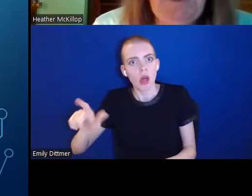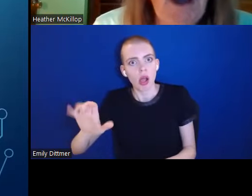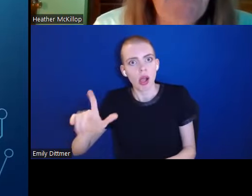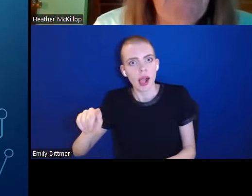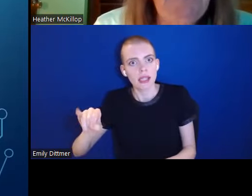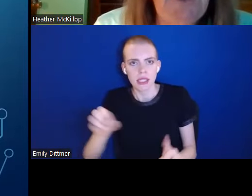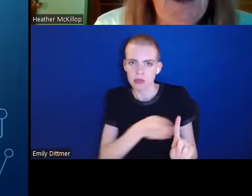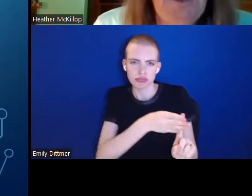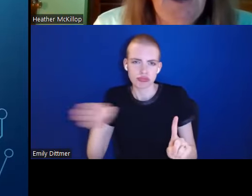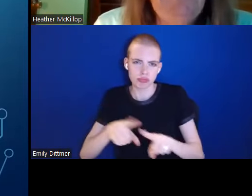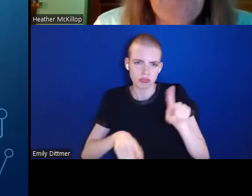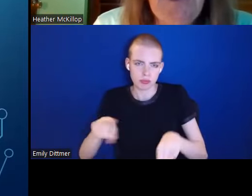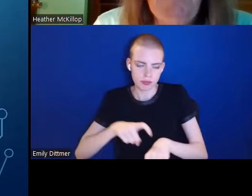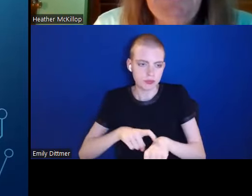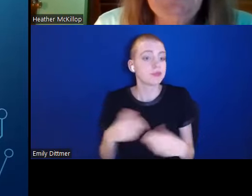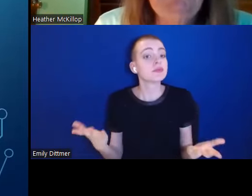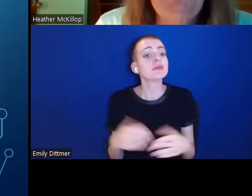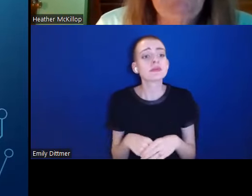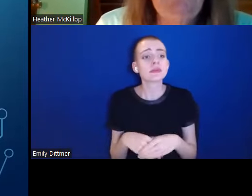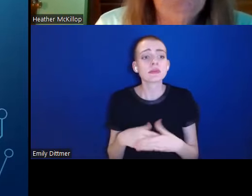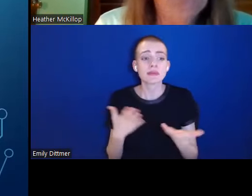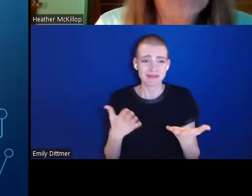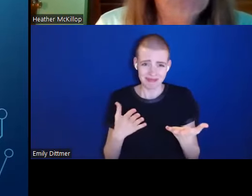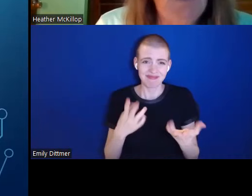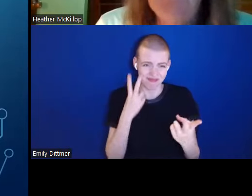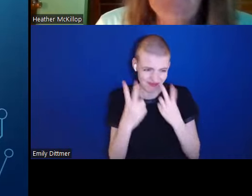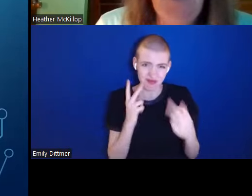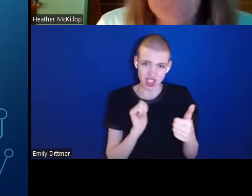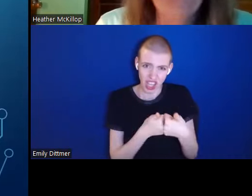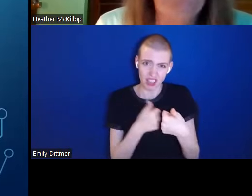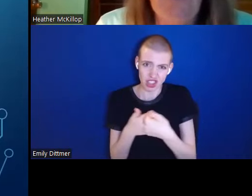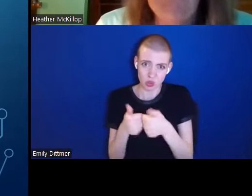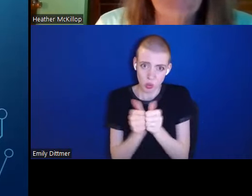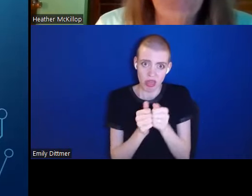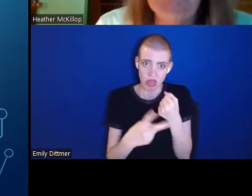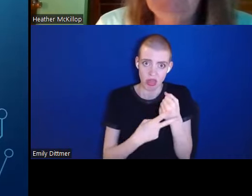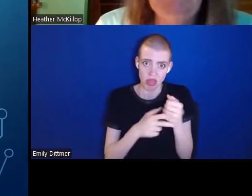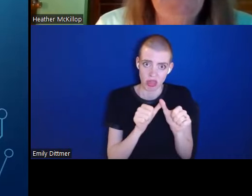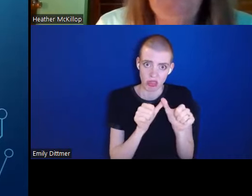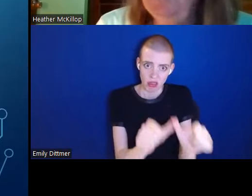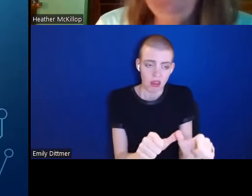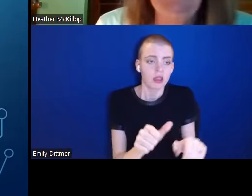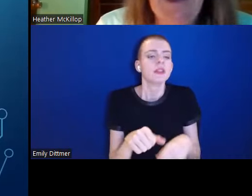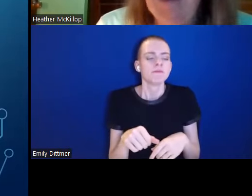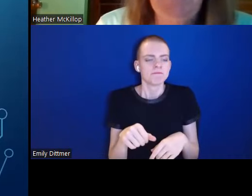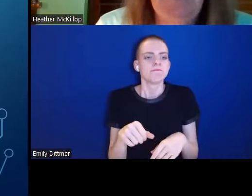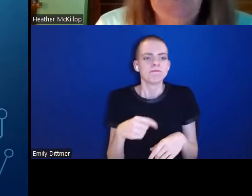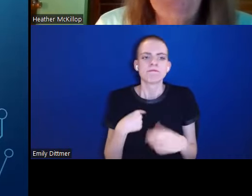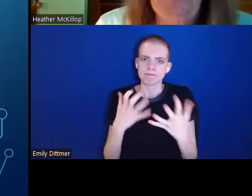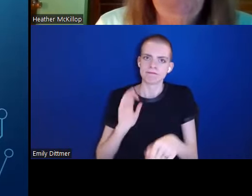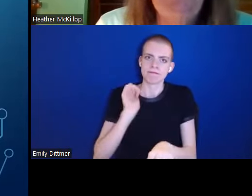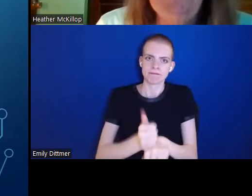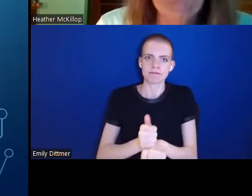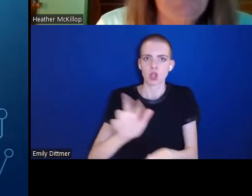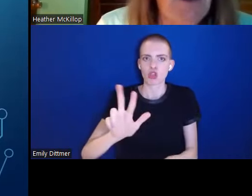with conservation, I decided we needed to, I wanted to start a 3D lab.